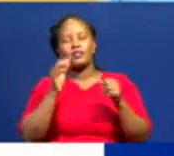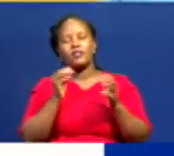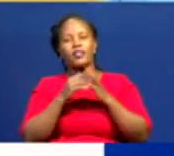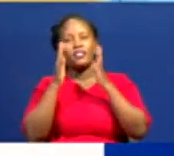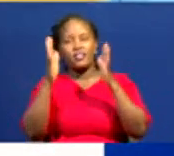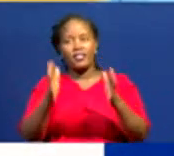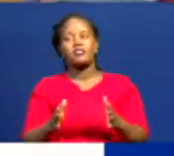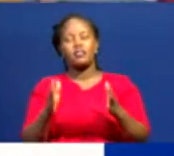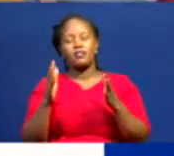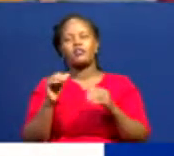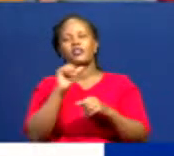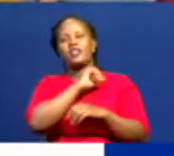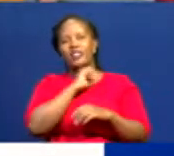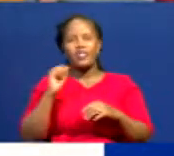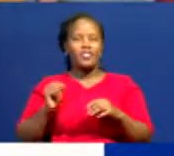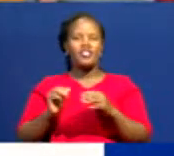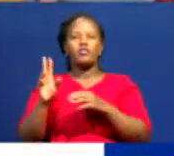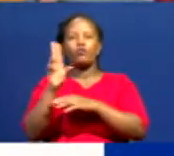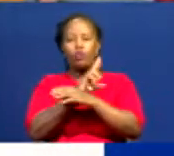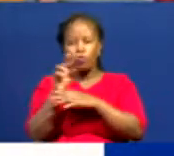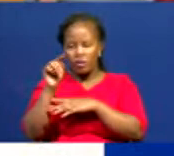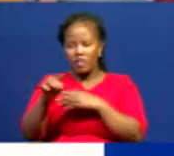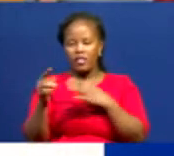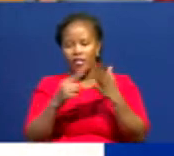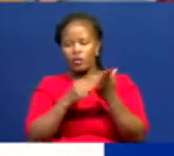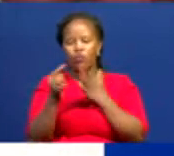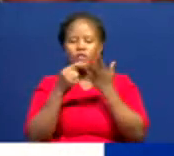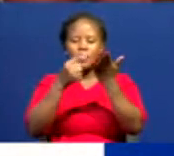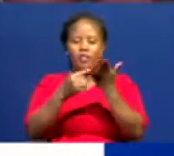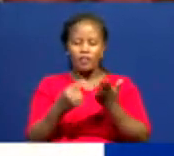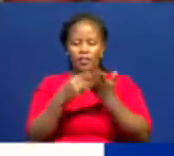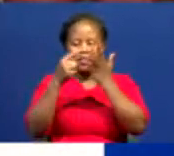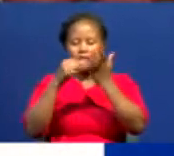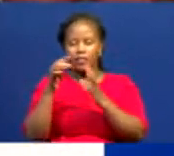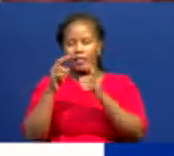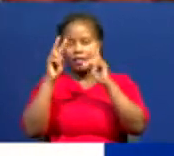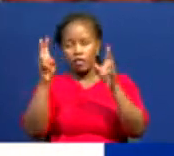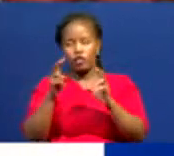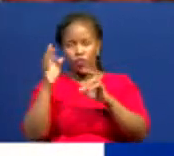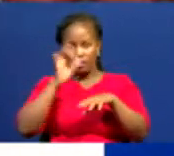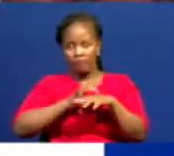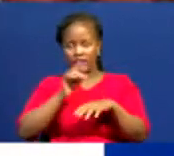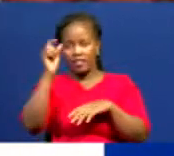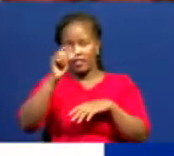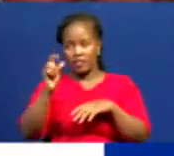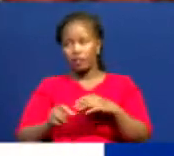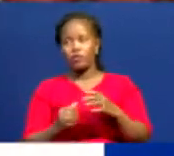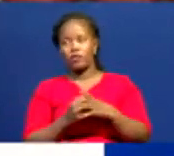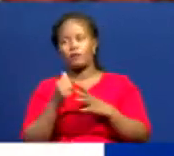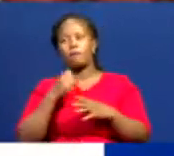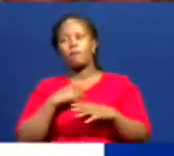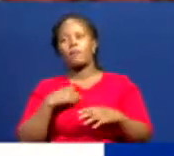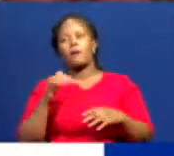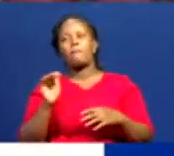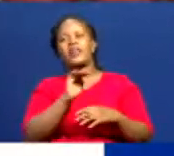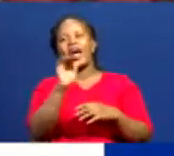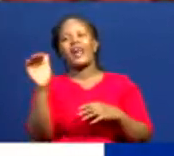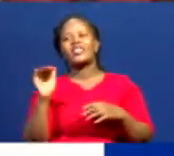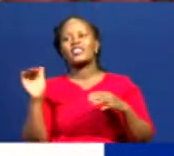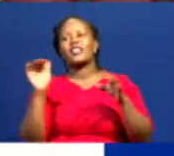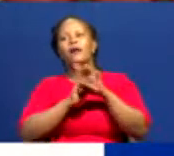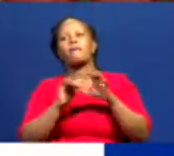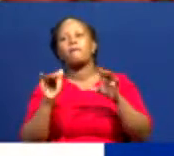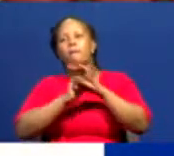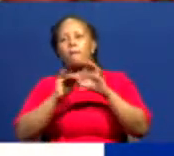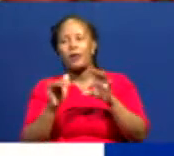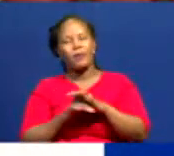week articulating issues affecting the region. I want to urge the honorable members to